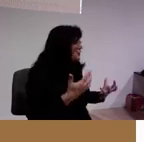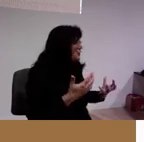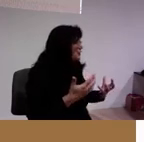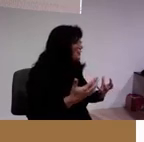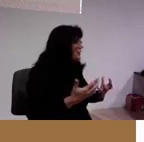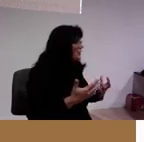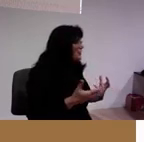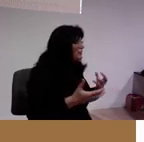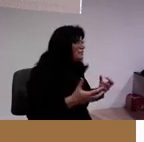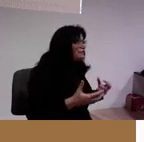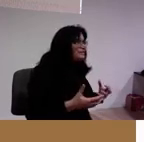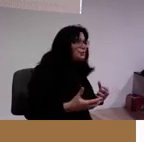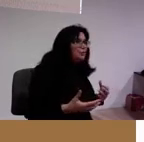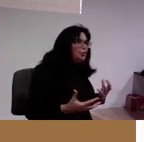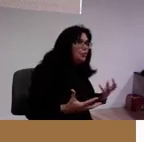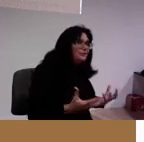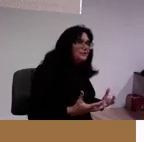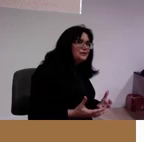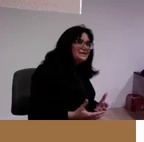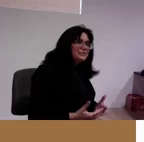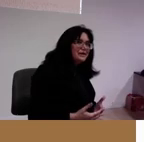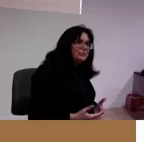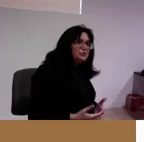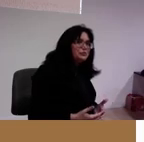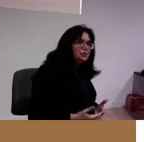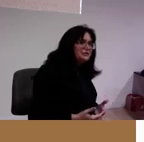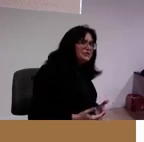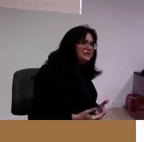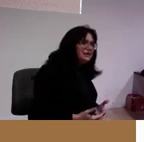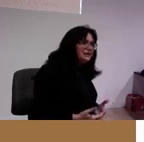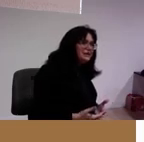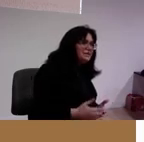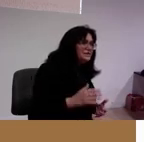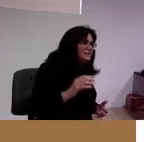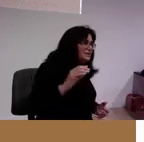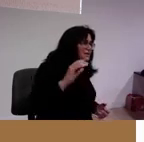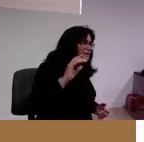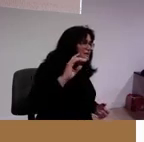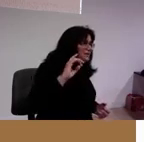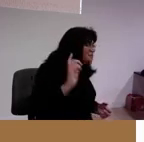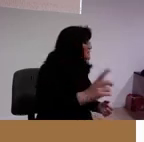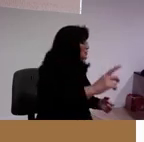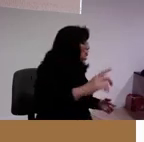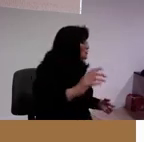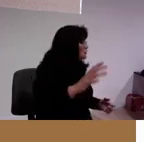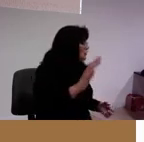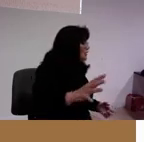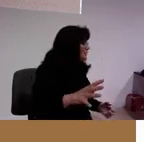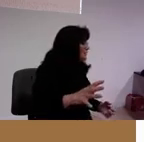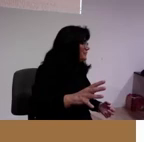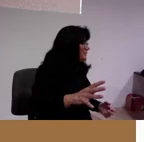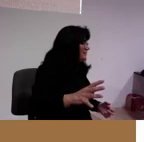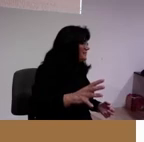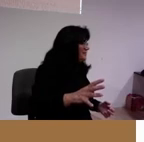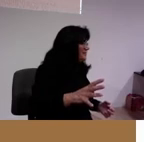So I think that one of the things about Aboriginal knowledge today is that it's there all the